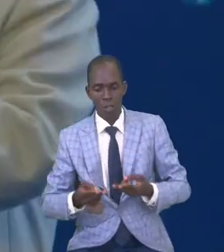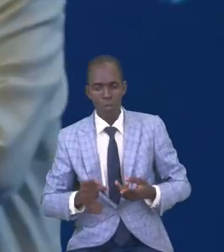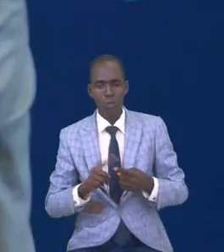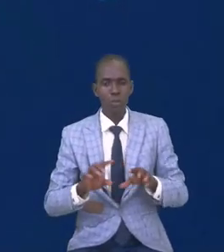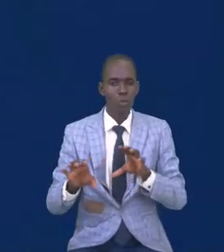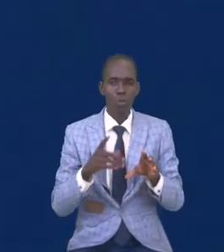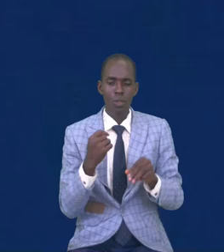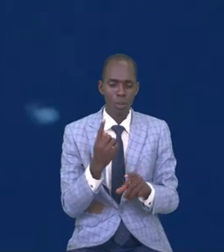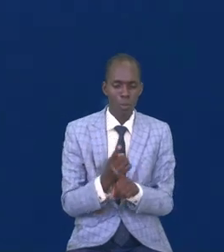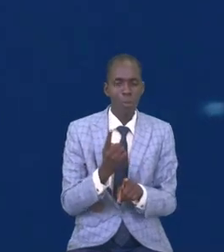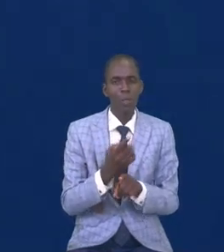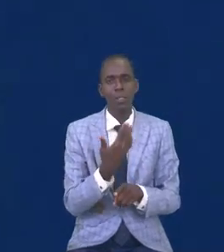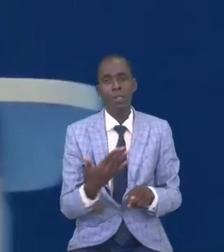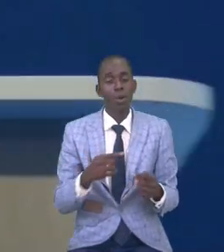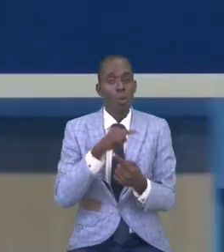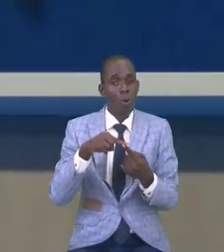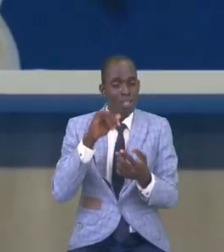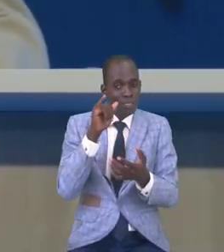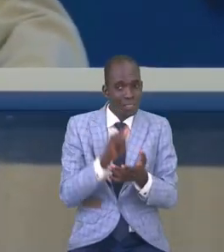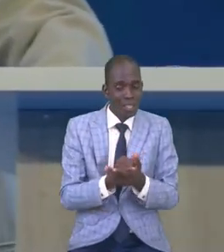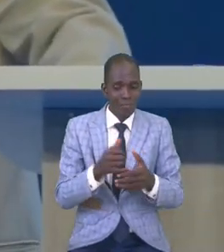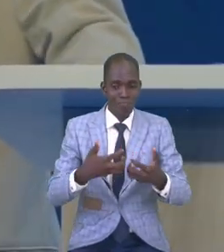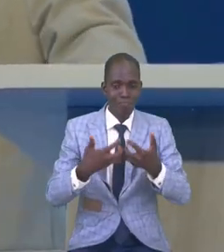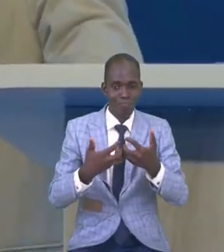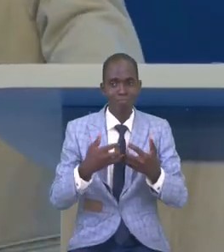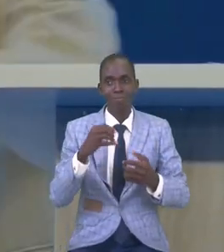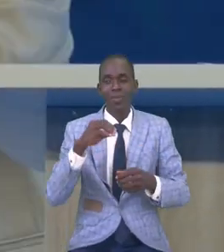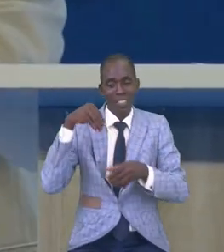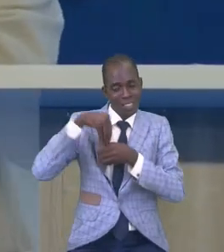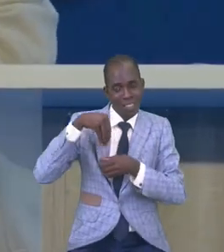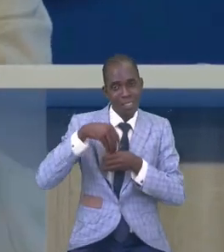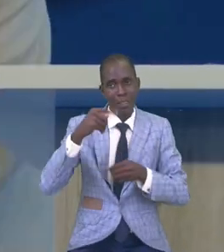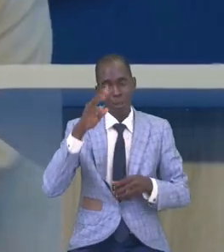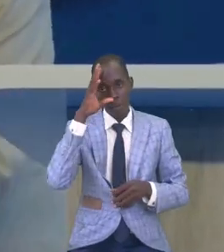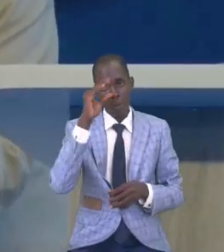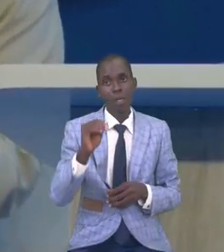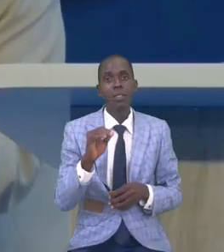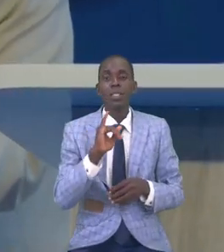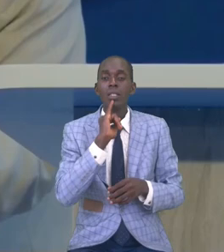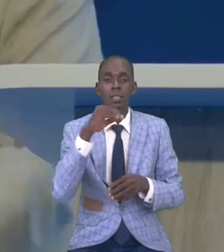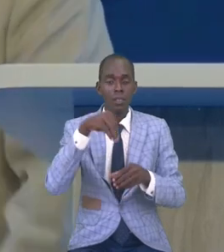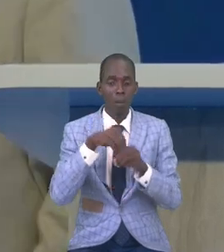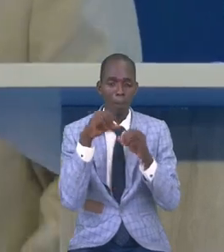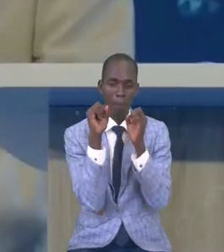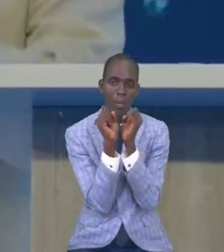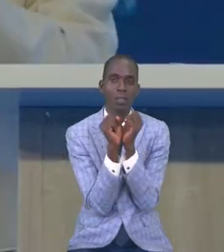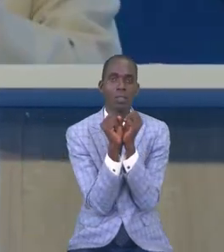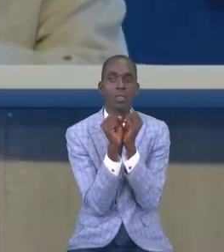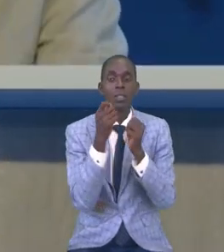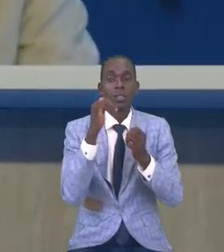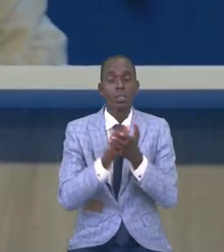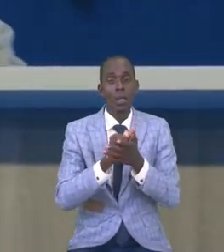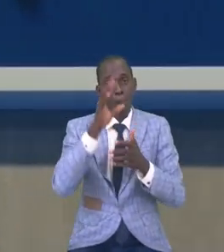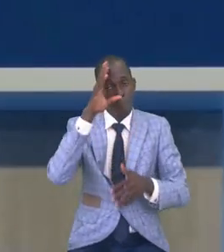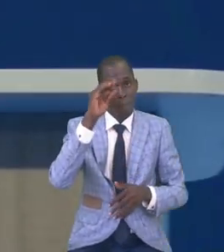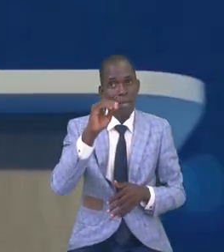the right thing, when that engine, inner man, is in bondage, the man